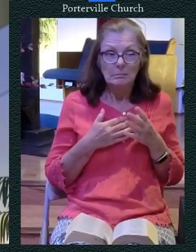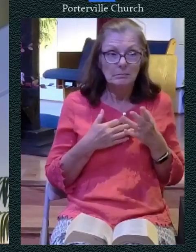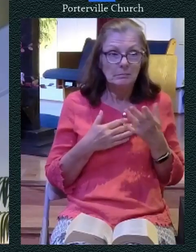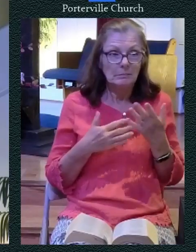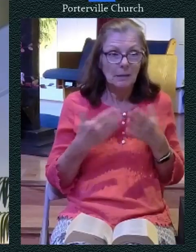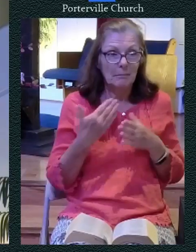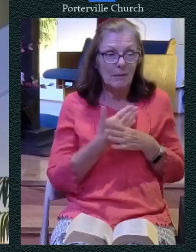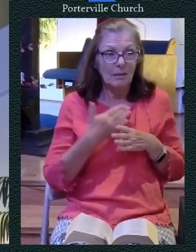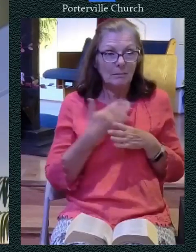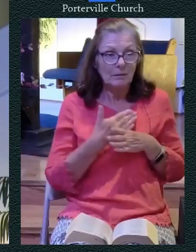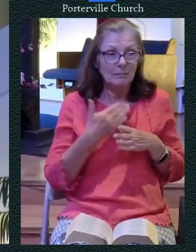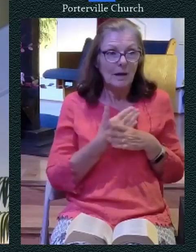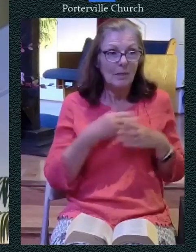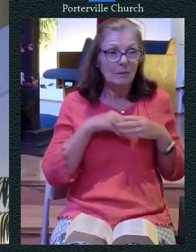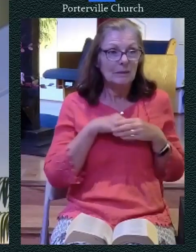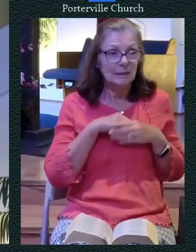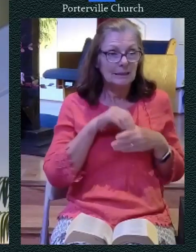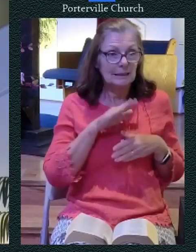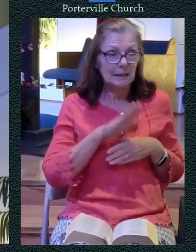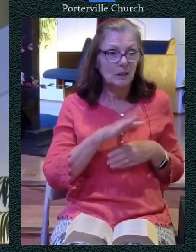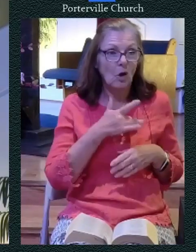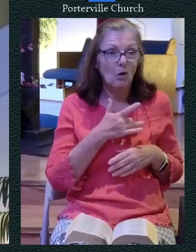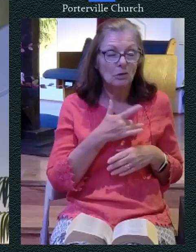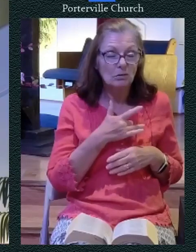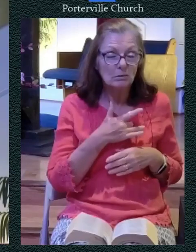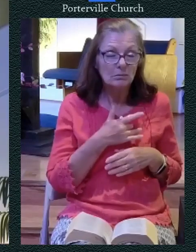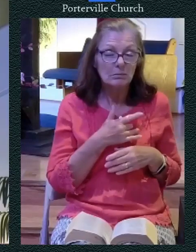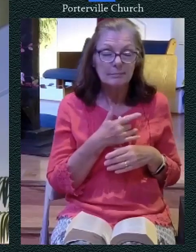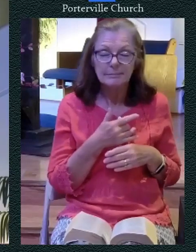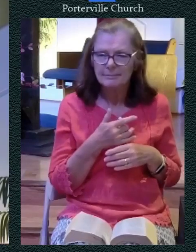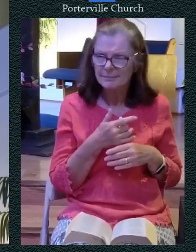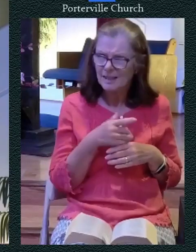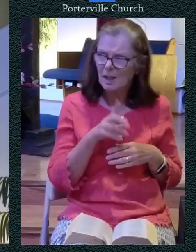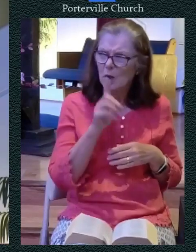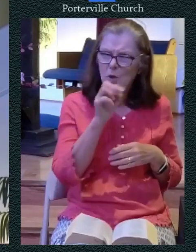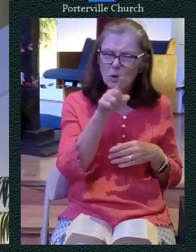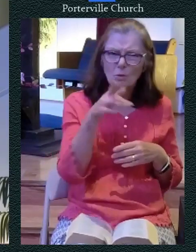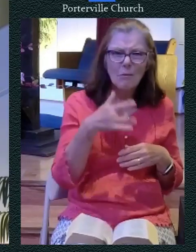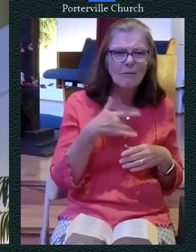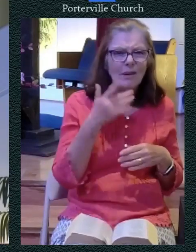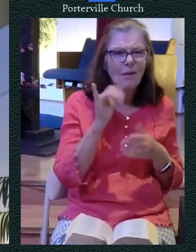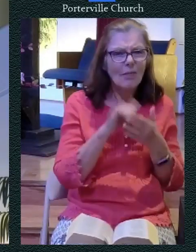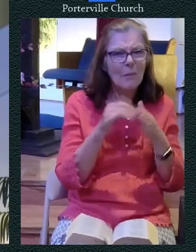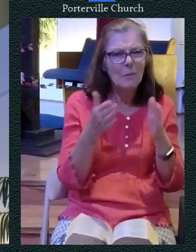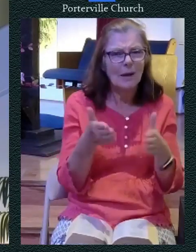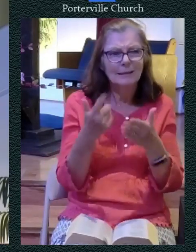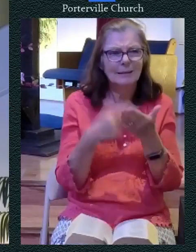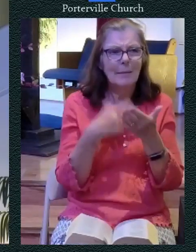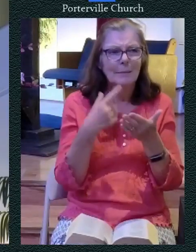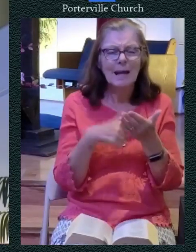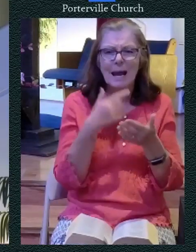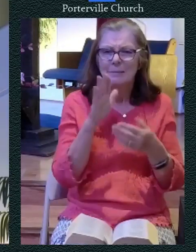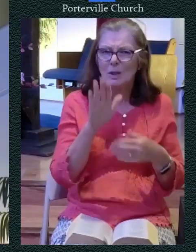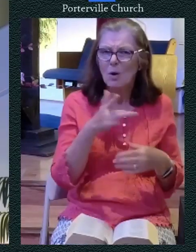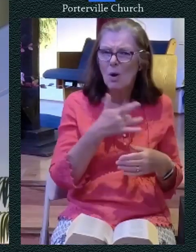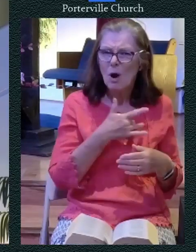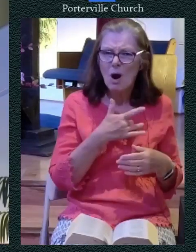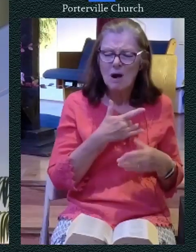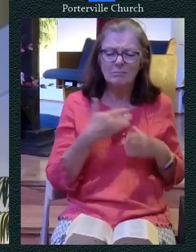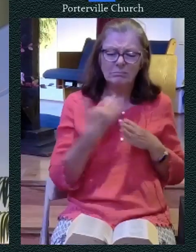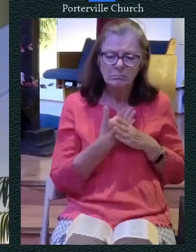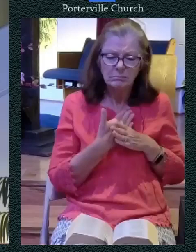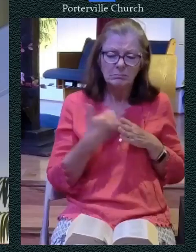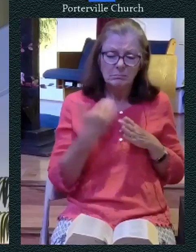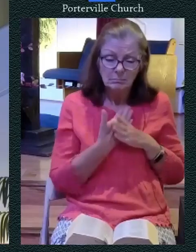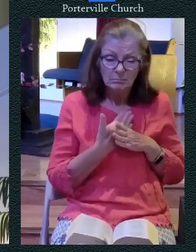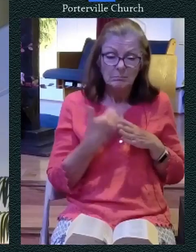on within. You ever feel that way? Feel that the troubles of your heart have grown such that you don't